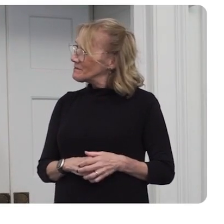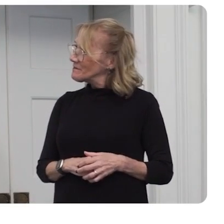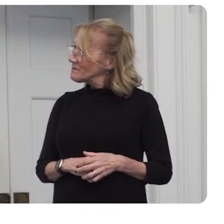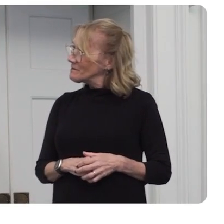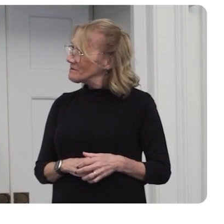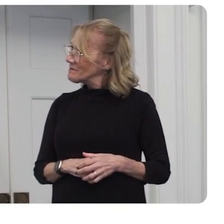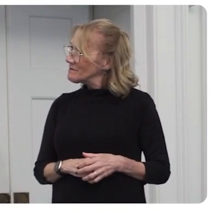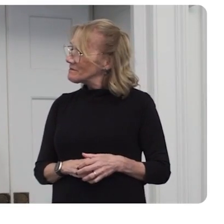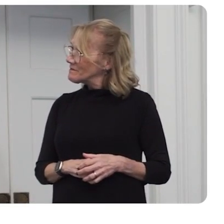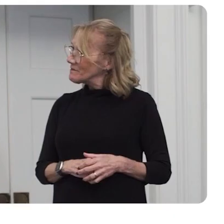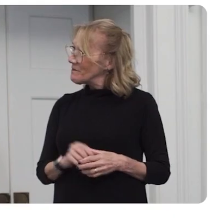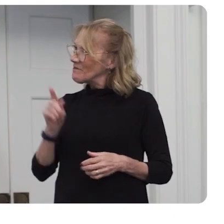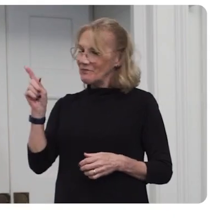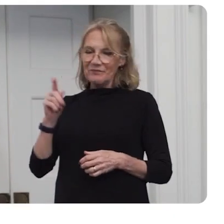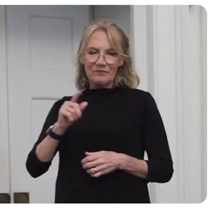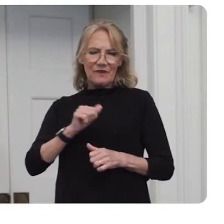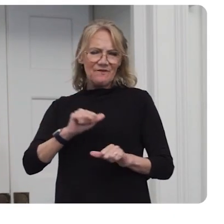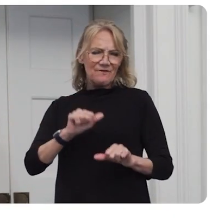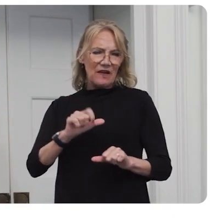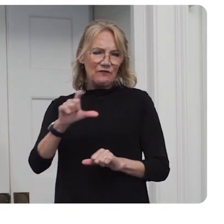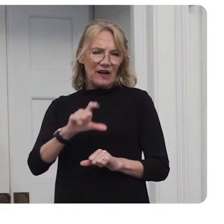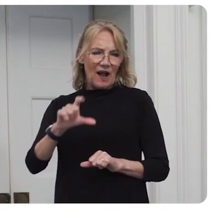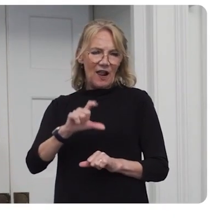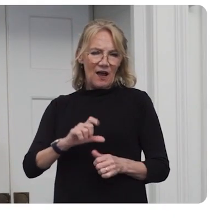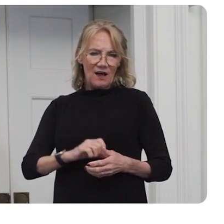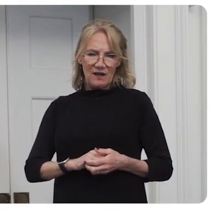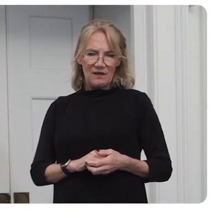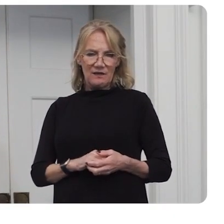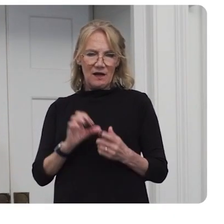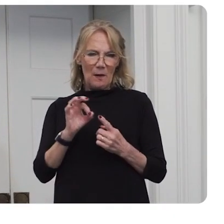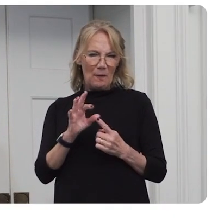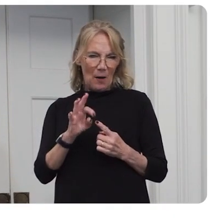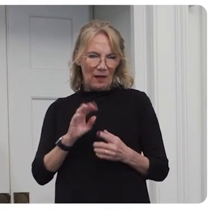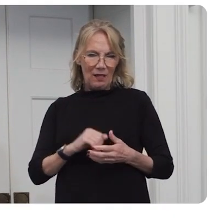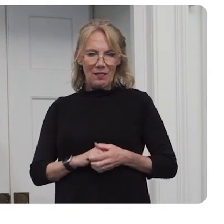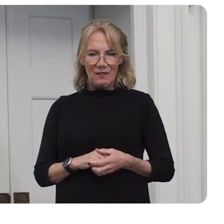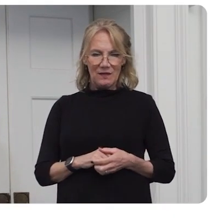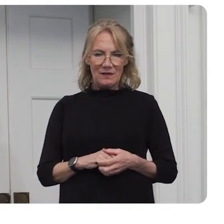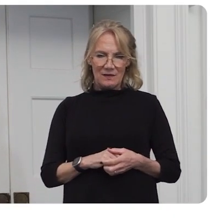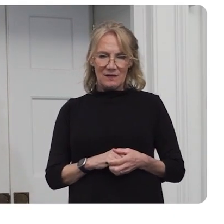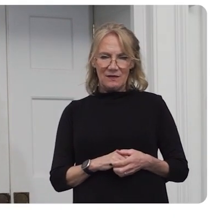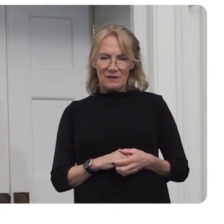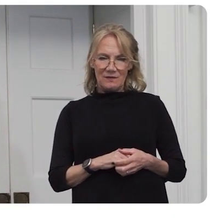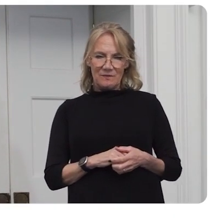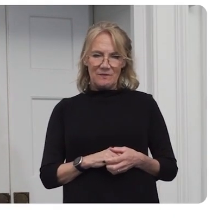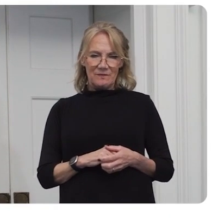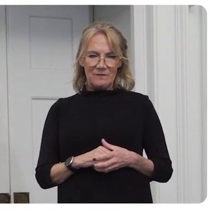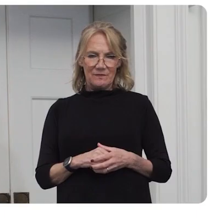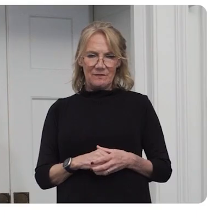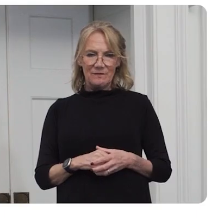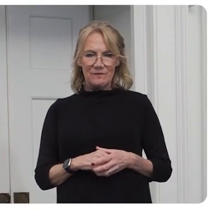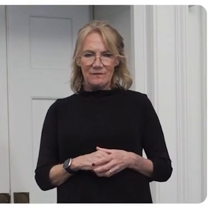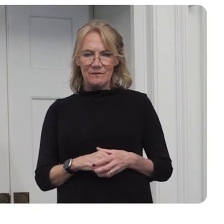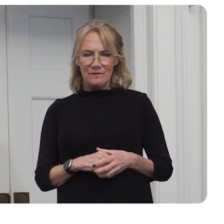And that's purple, isn't it? And purple is your favorite colour. Yeah. Yeah. Put music on it first time getting here. I put